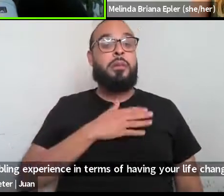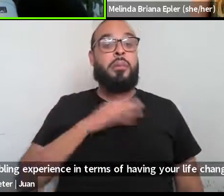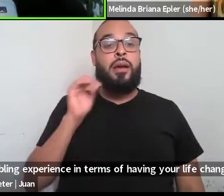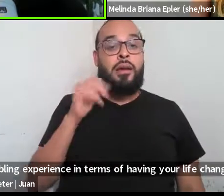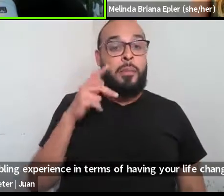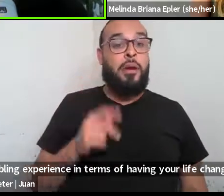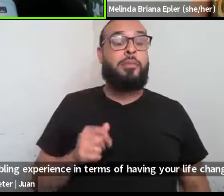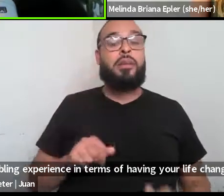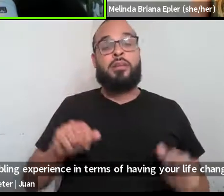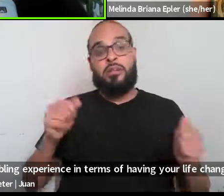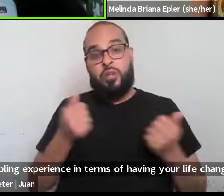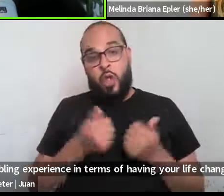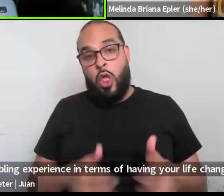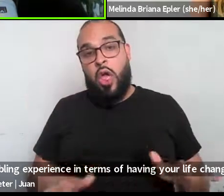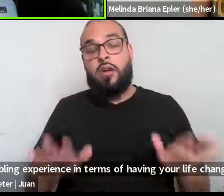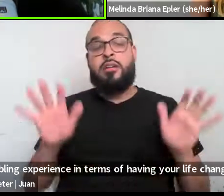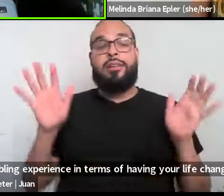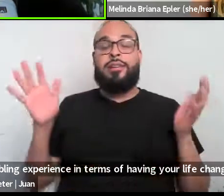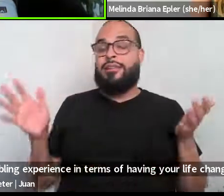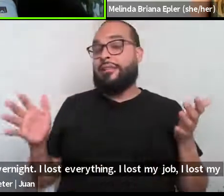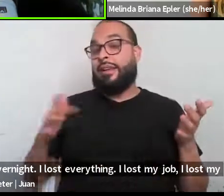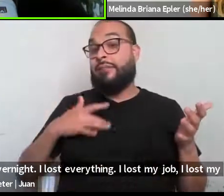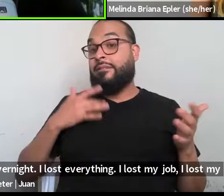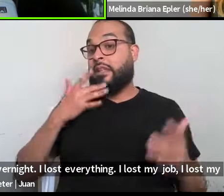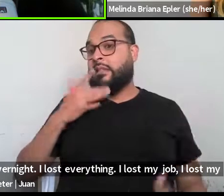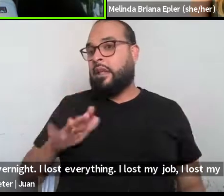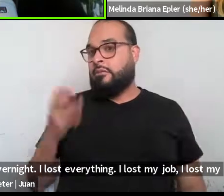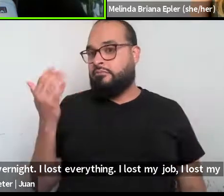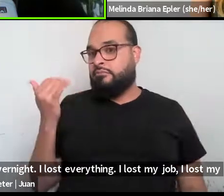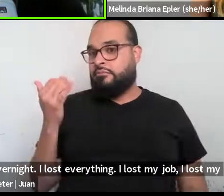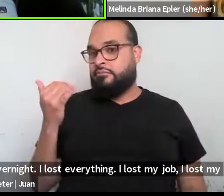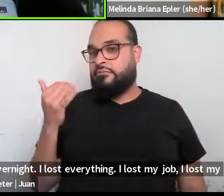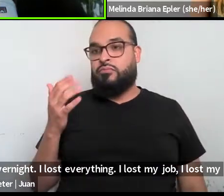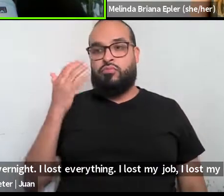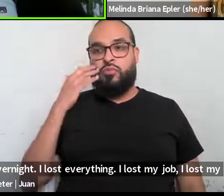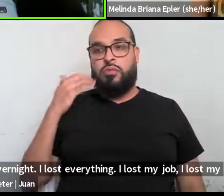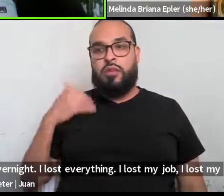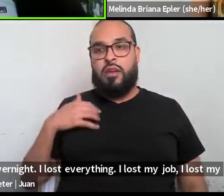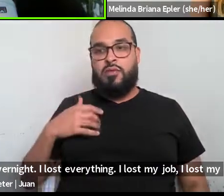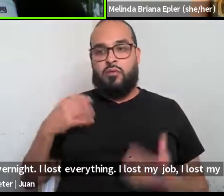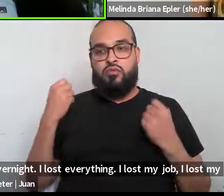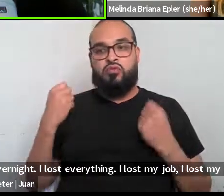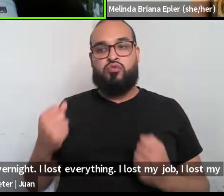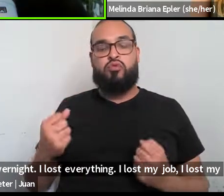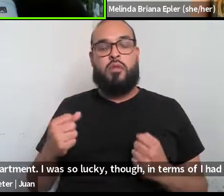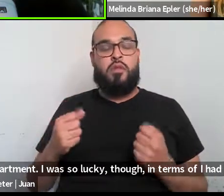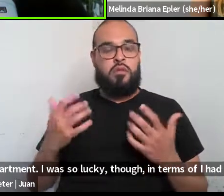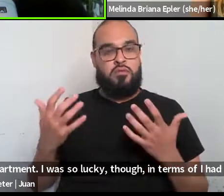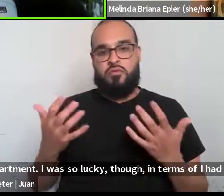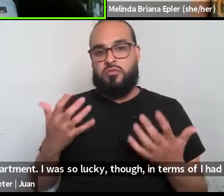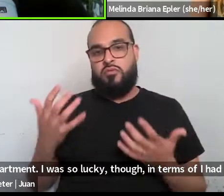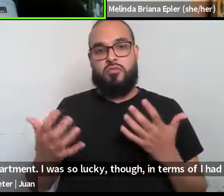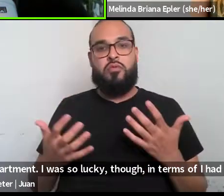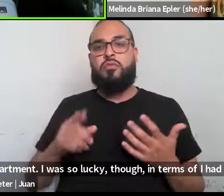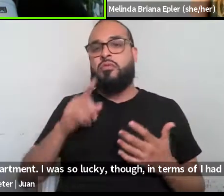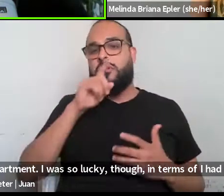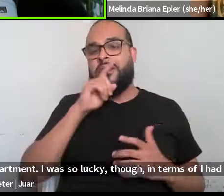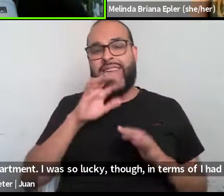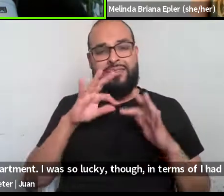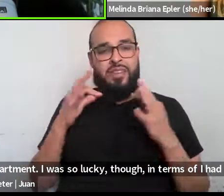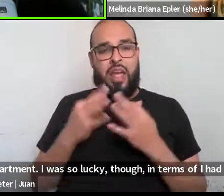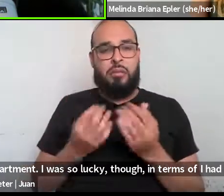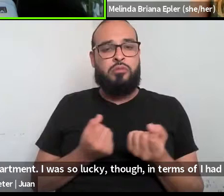apartment. I was so lucky though, in terms of I had a very, very loving